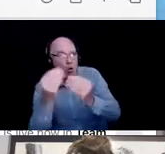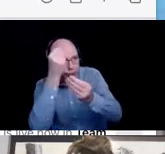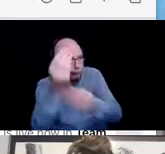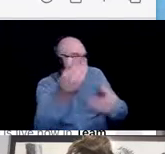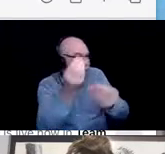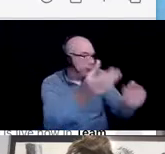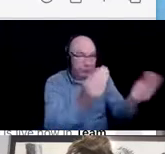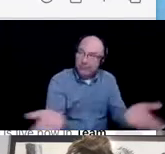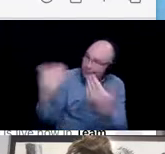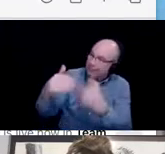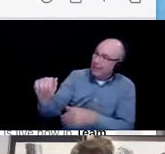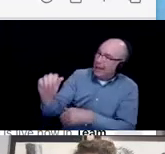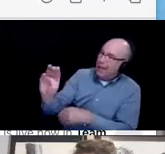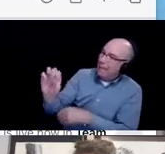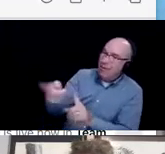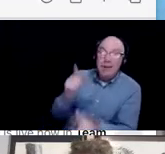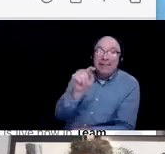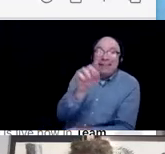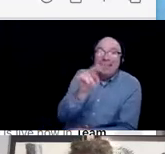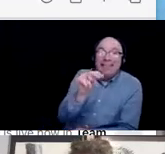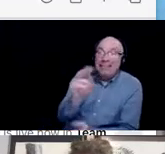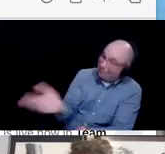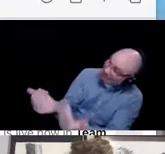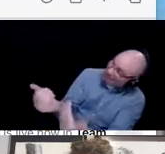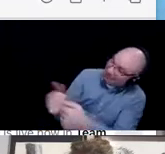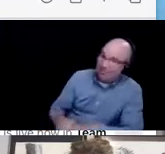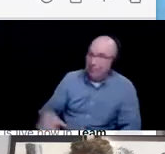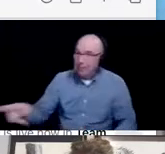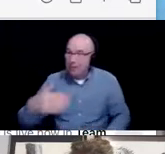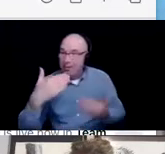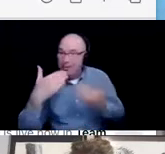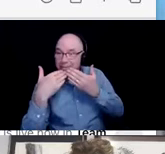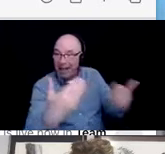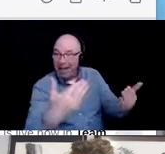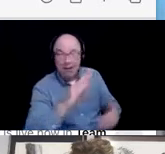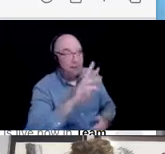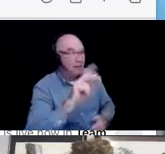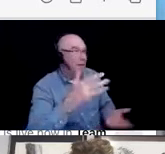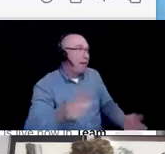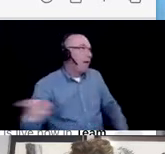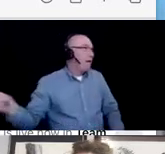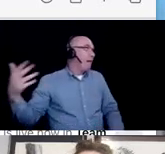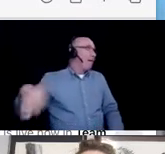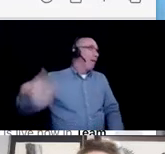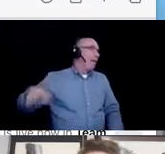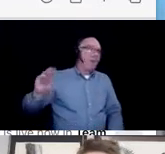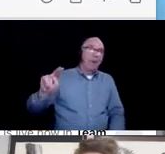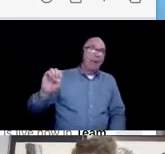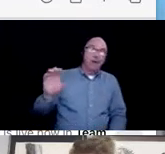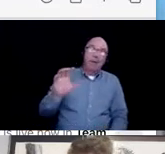Amber, Diamond Ambassador from Tennessee, go ahead. Thank you, Brenda. I don't know how I can follow Bonnie's story. That